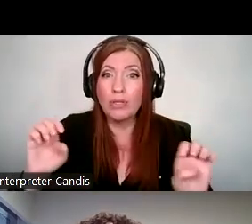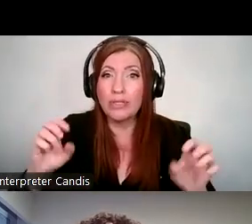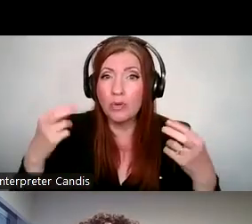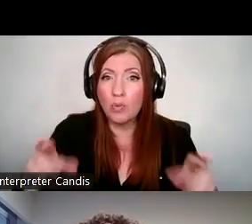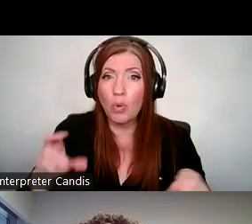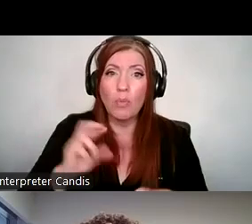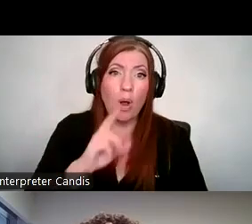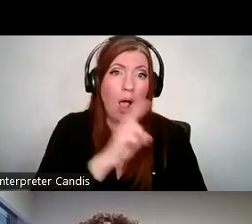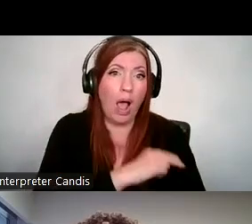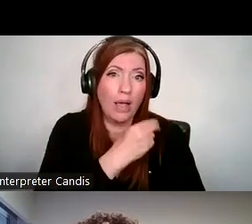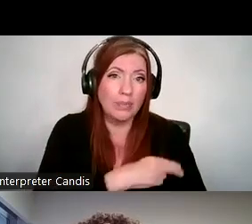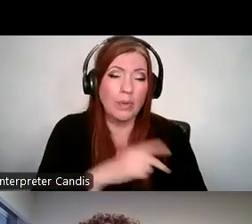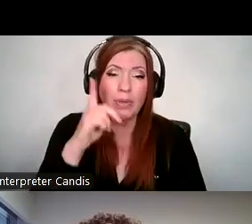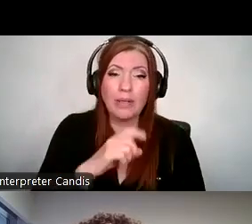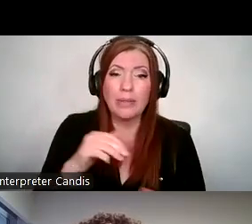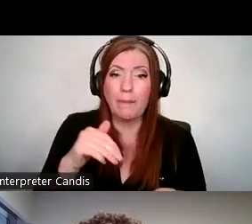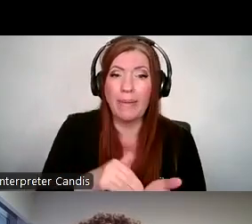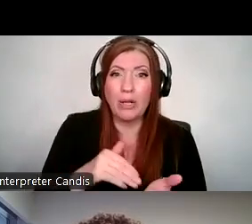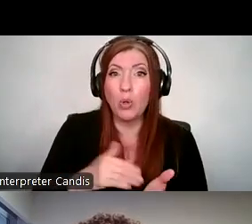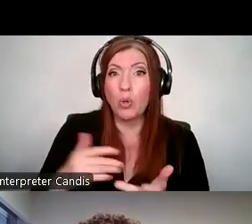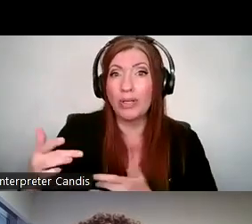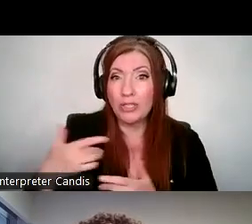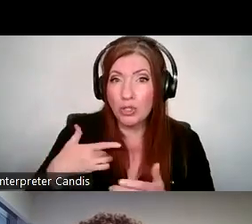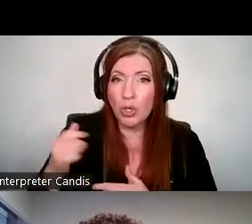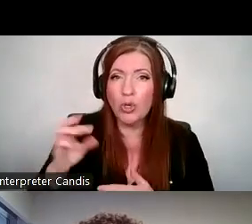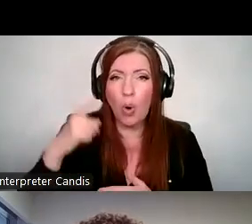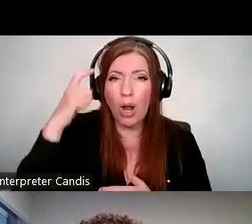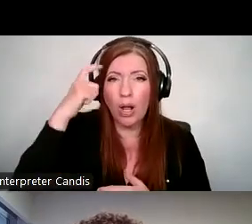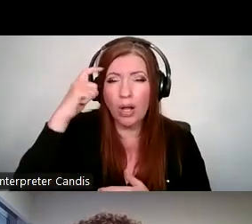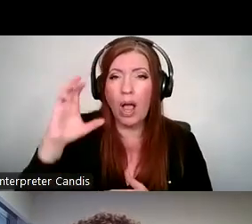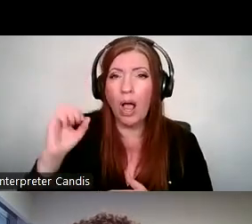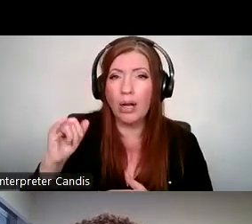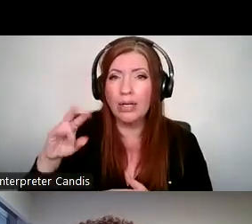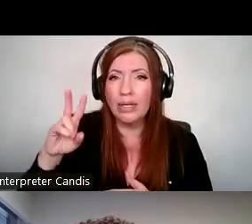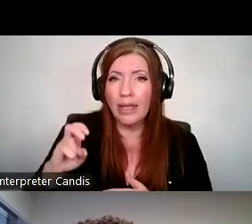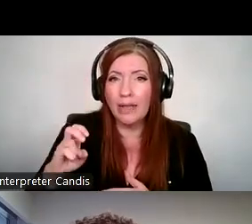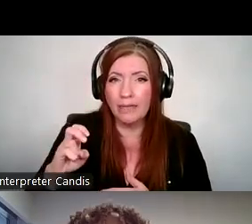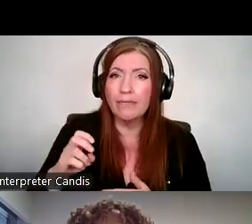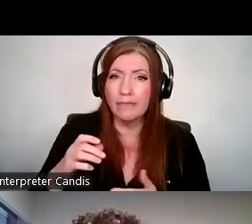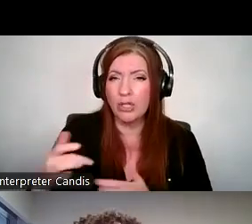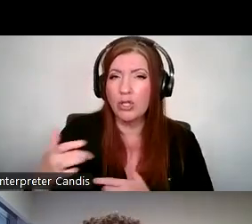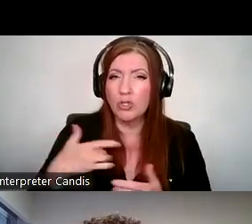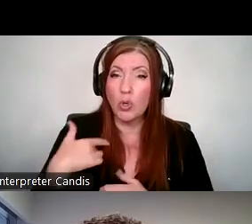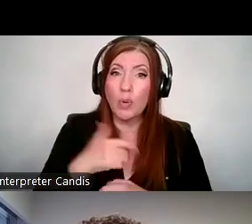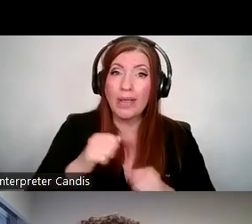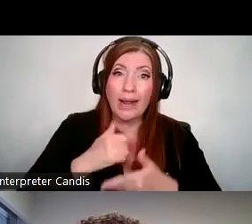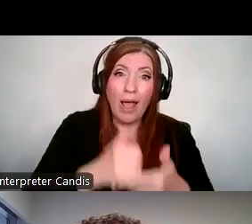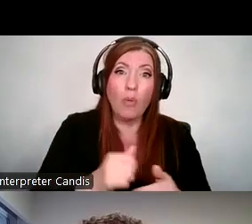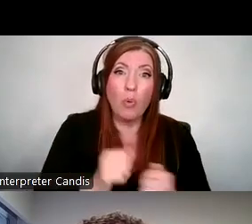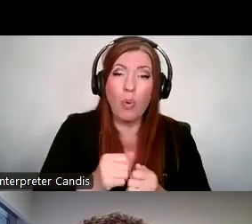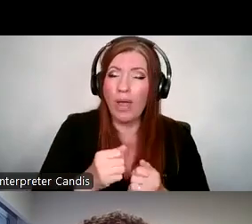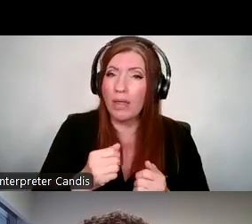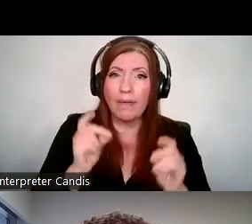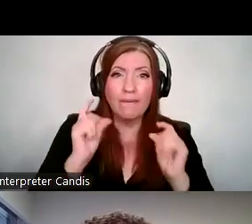of a medical concern or a cognitive concern, we can assist with the triaging to get them to the ER. Sometimes we can